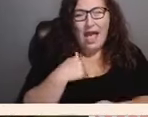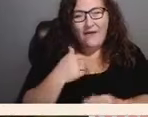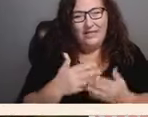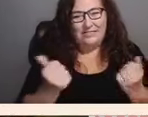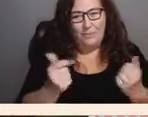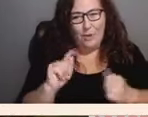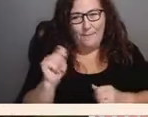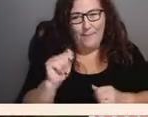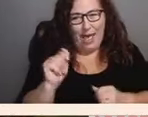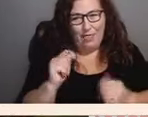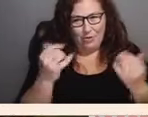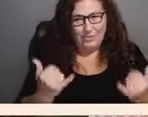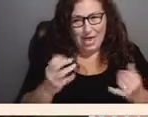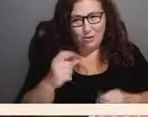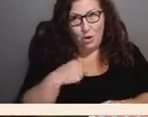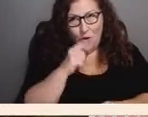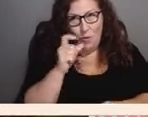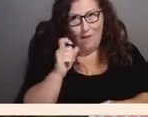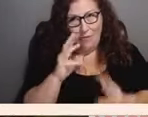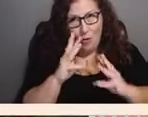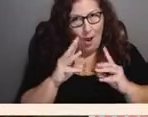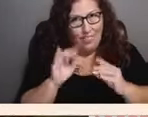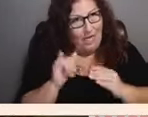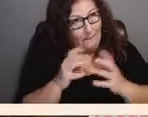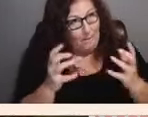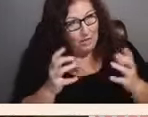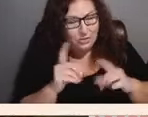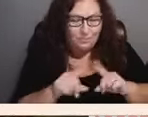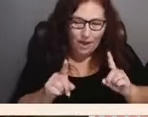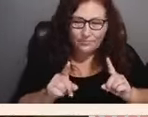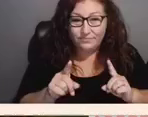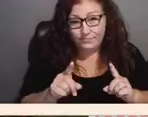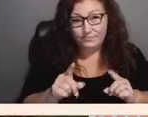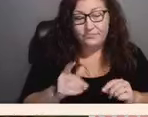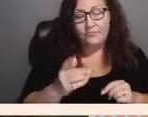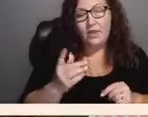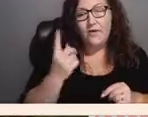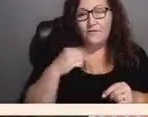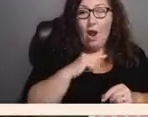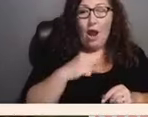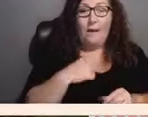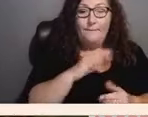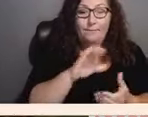much. But in the longevity of our marriage, that was a big issue.